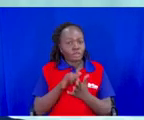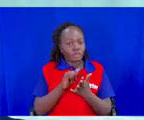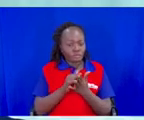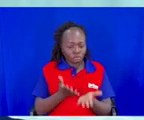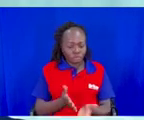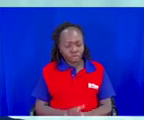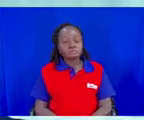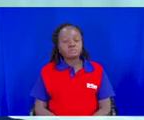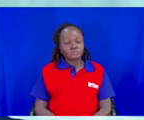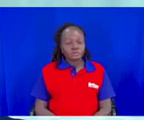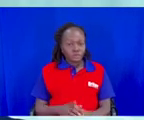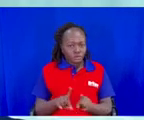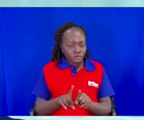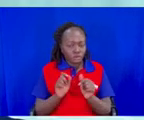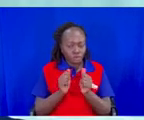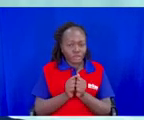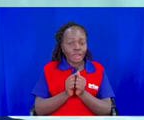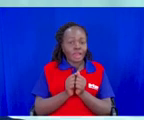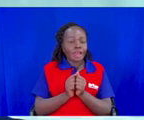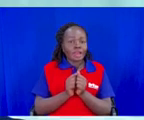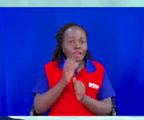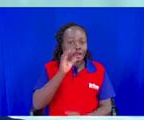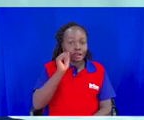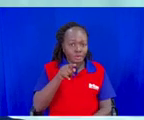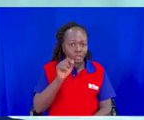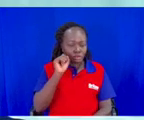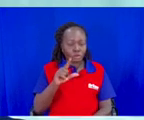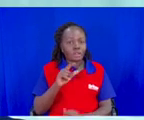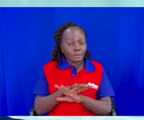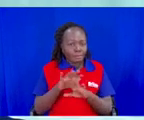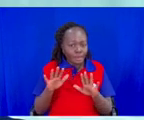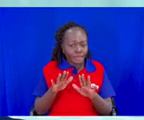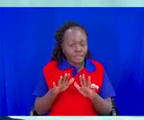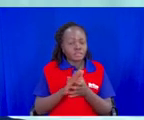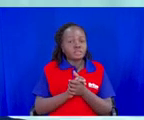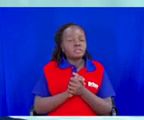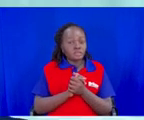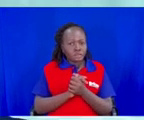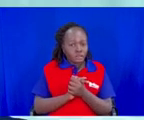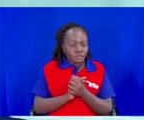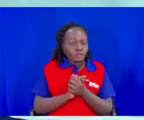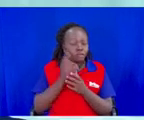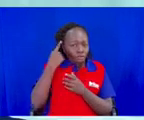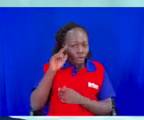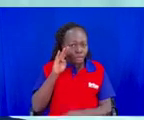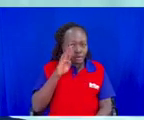In line with the Capital Markets CIS Regulations 2001, the trust deed and rules for the Britam